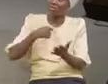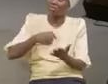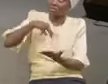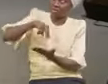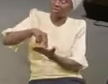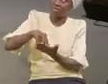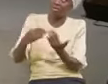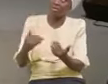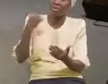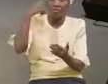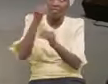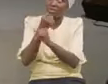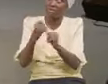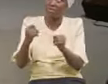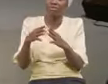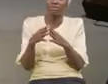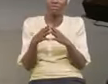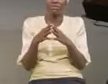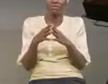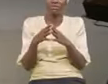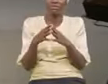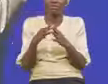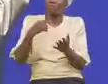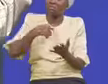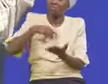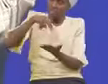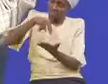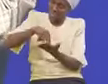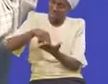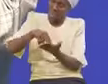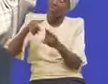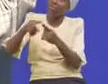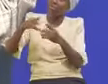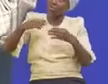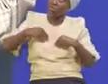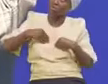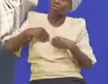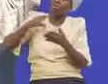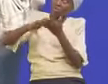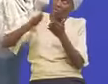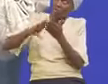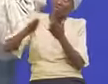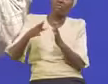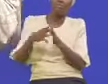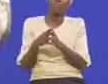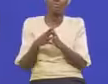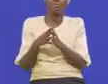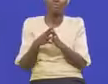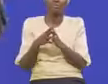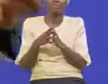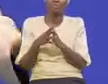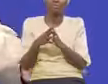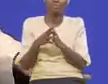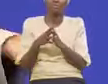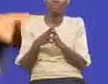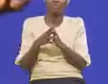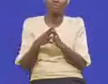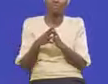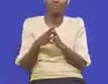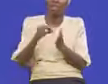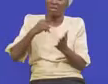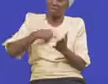Eyi le kɔ asi dzia nɔ gbɔgblɔ aƒetɔ la be na ɖe Mawu. Me hiã ɖeɖe kpɔkpɔ. Me le afi ya be na ɖe. Ne maxɔ nye nu vɔ